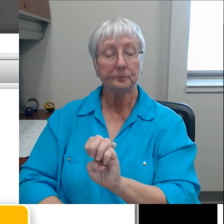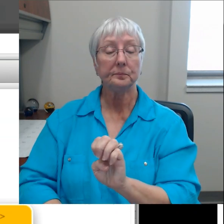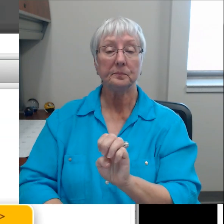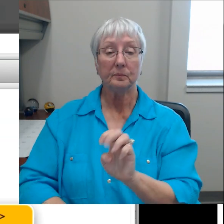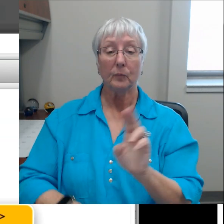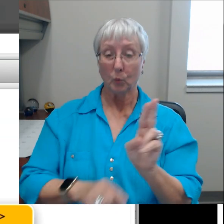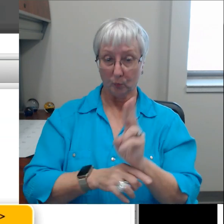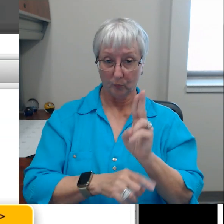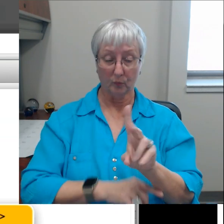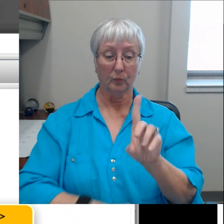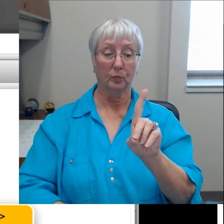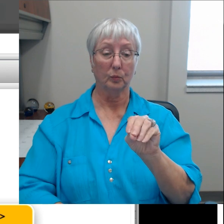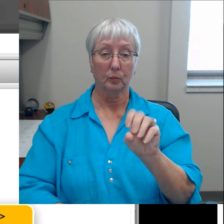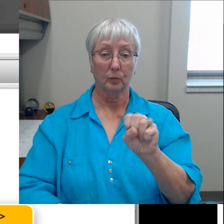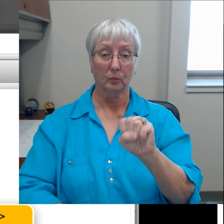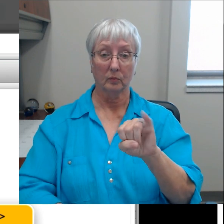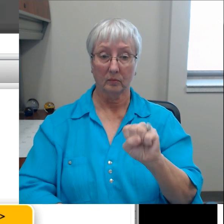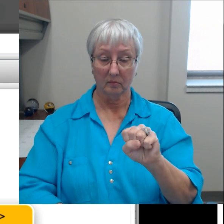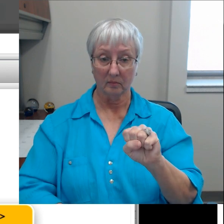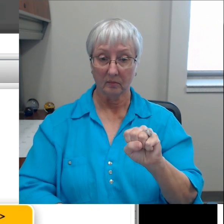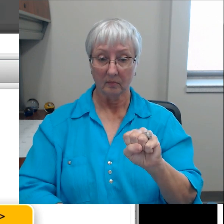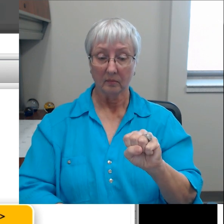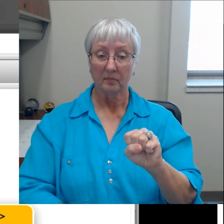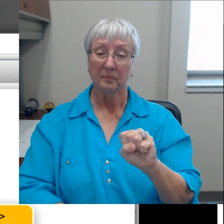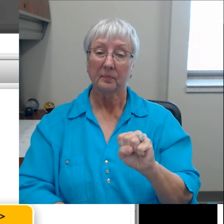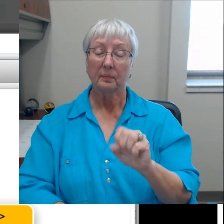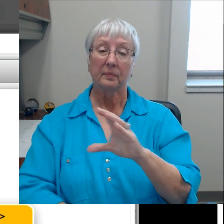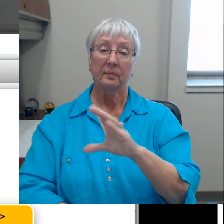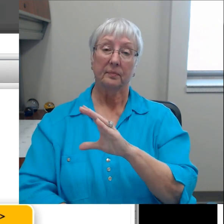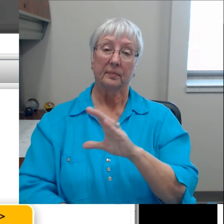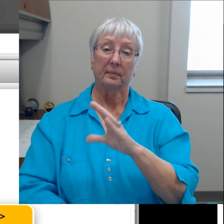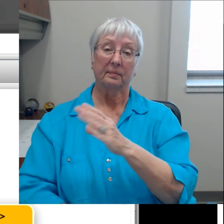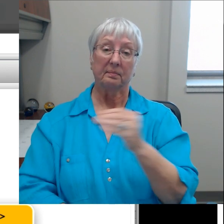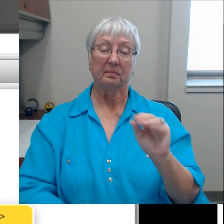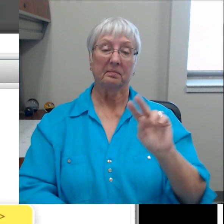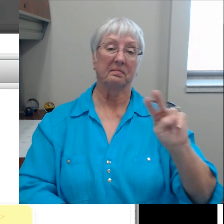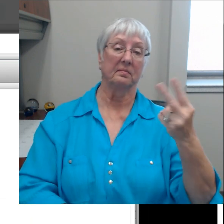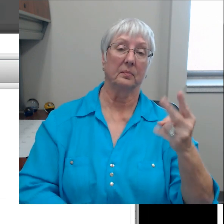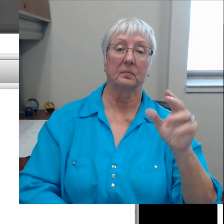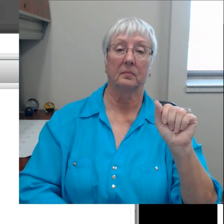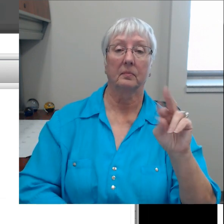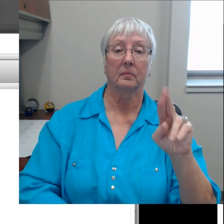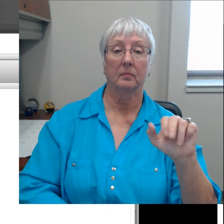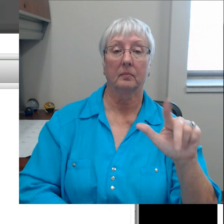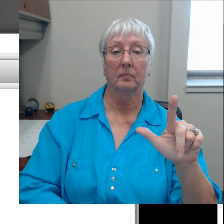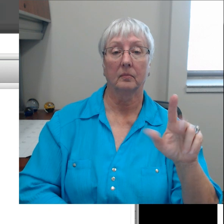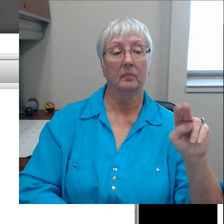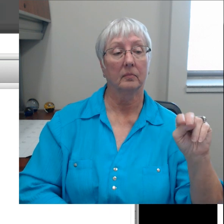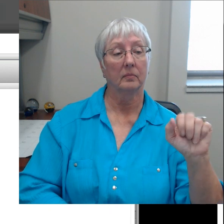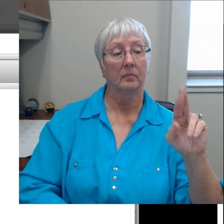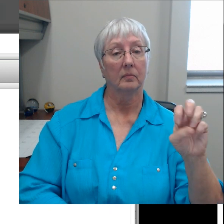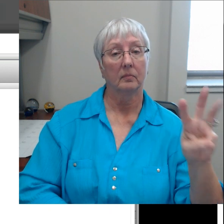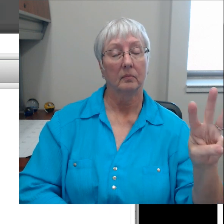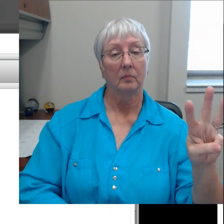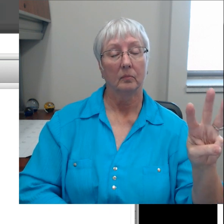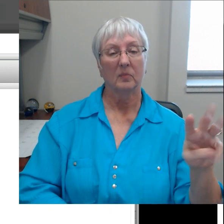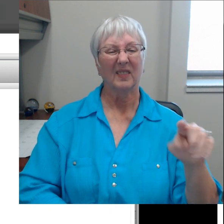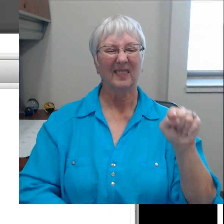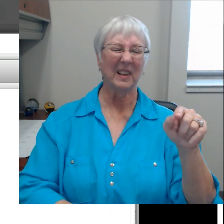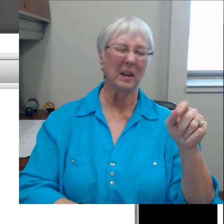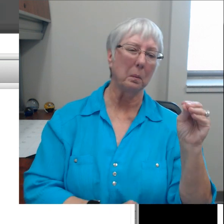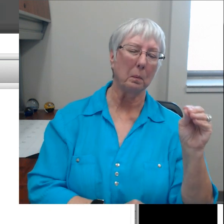is Dosis. It has rounded, narrow letter forms, and our fallback font is Arial Narrow, which is a much more square font, and it sets just a little